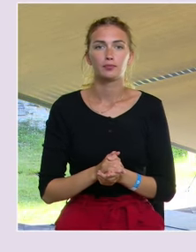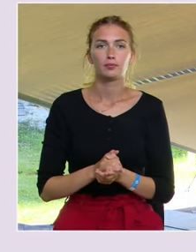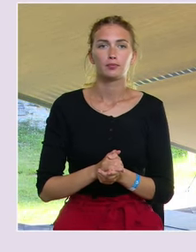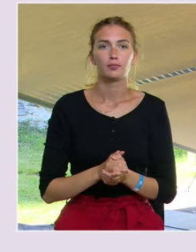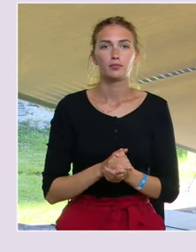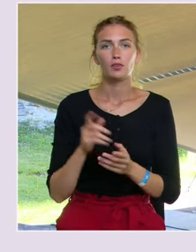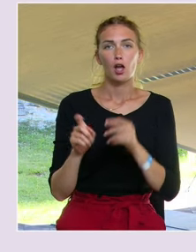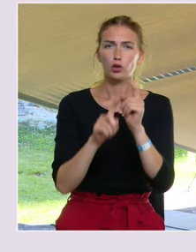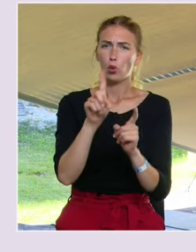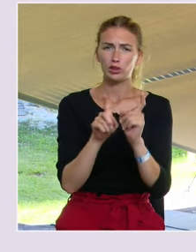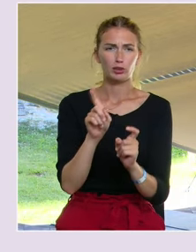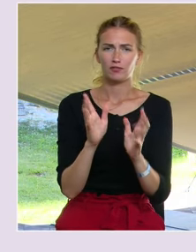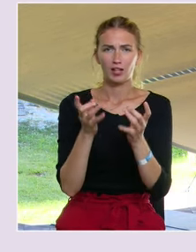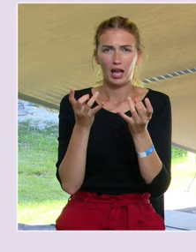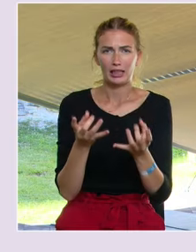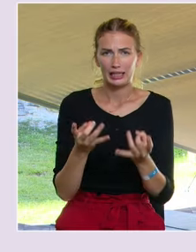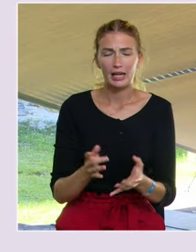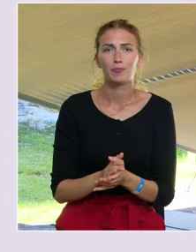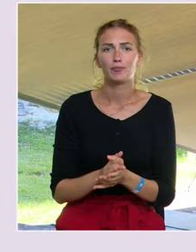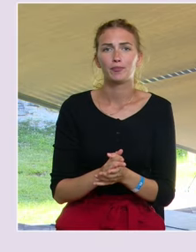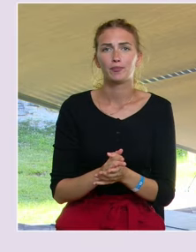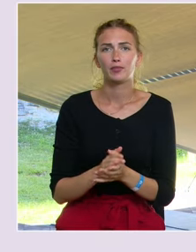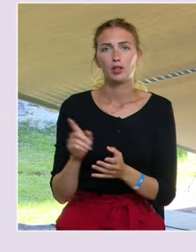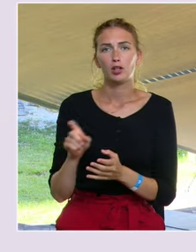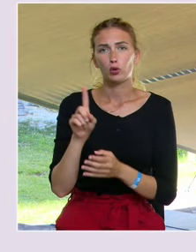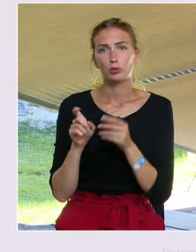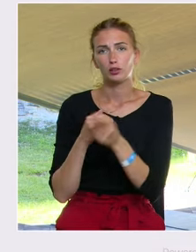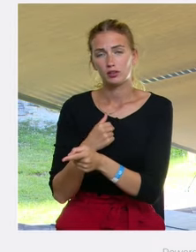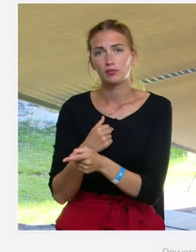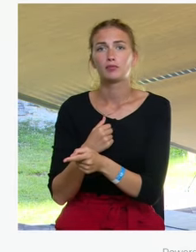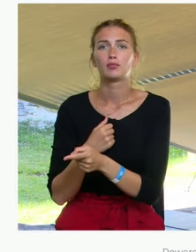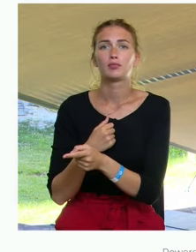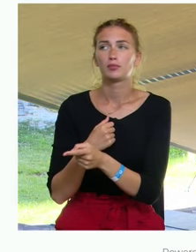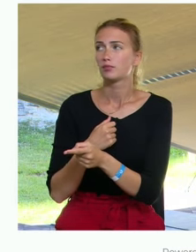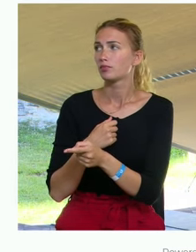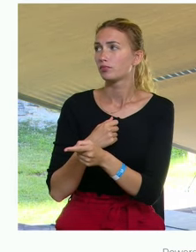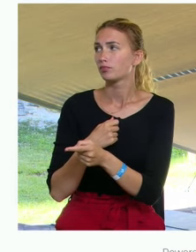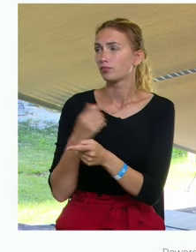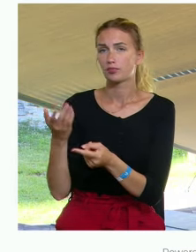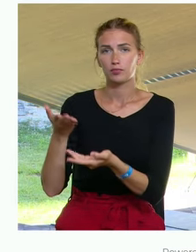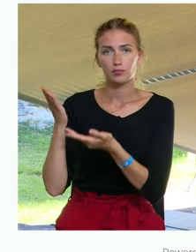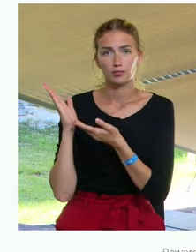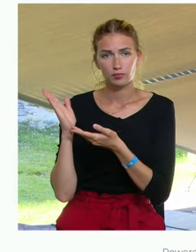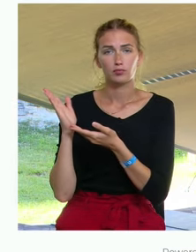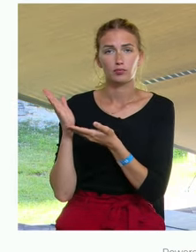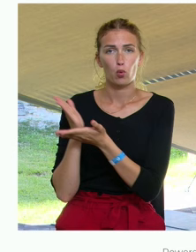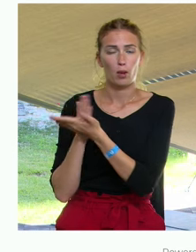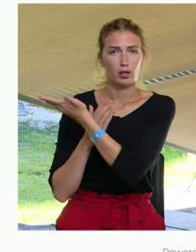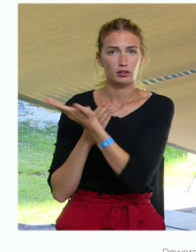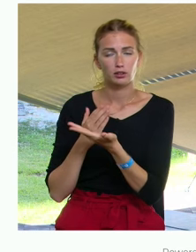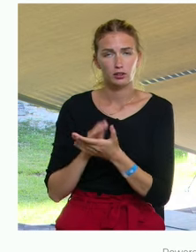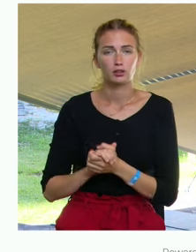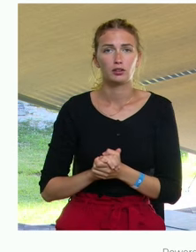So the poll is very simple. Question is this: are you ready to implement digital Web3 technologies such as NFTs, blockchain, or metaverse into